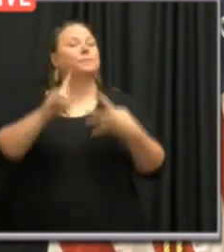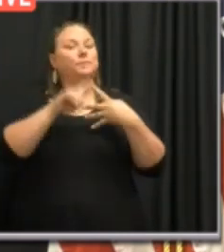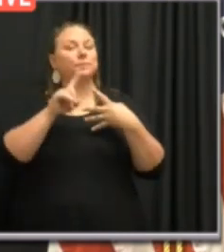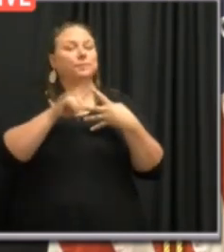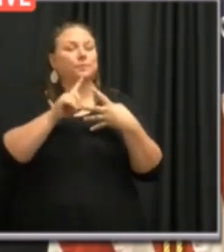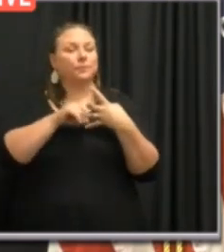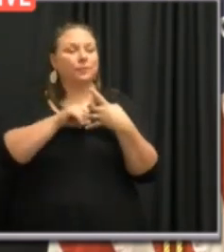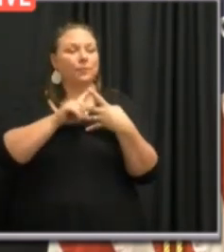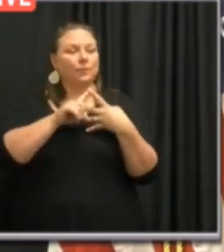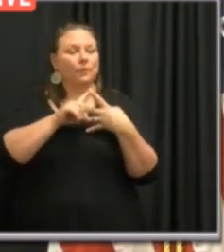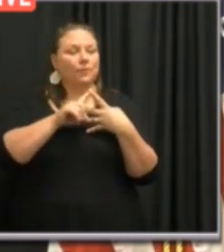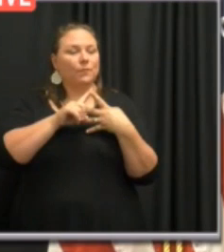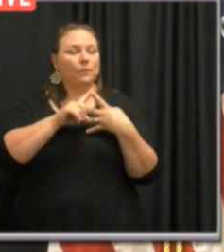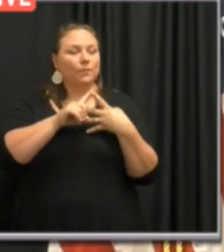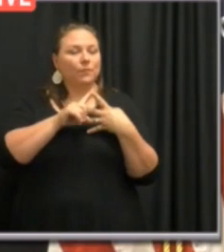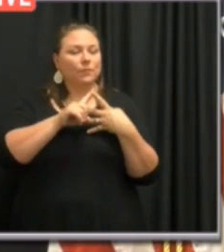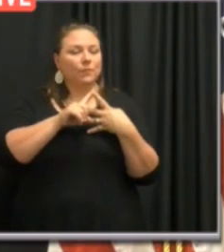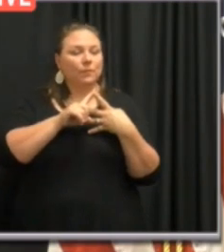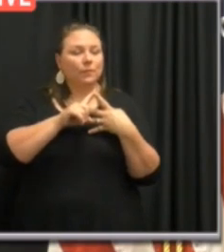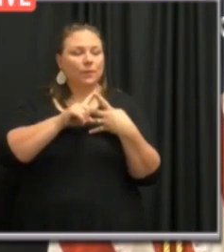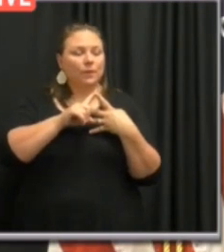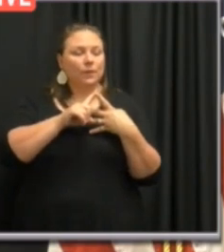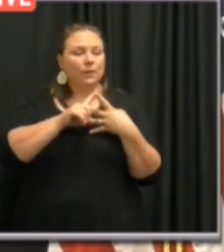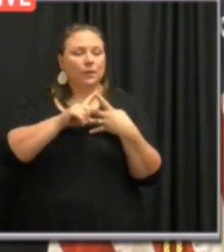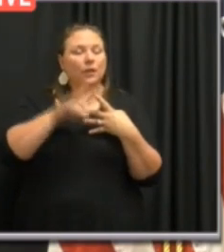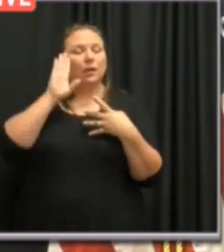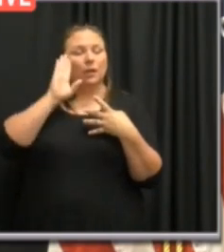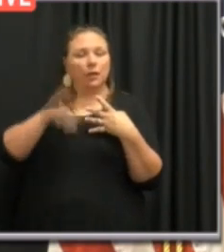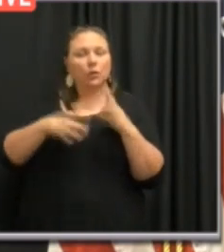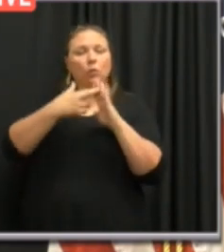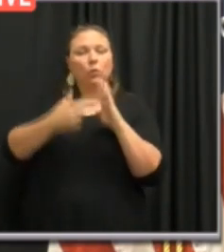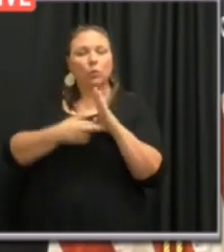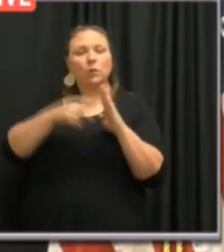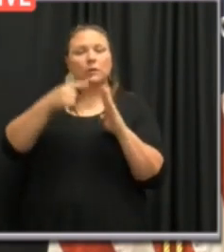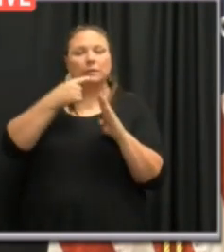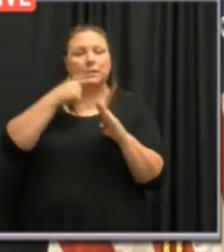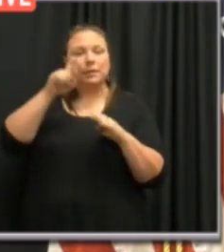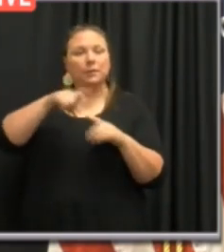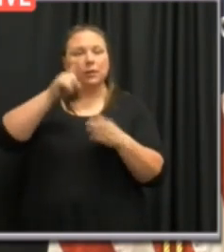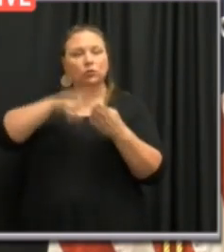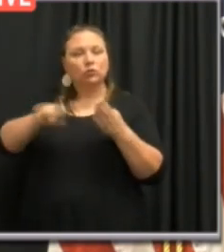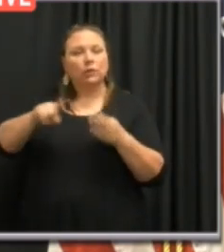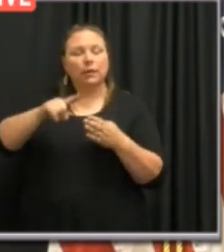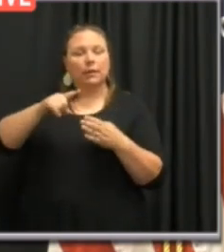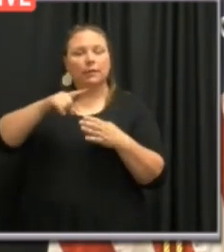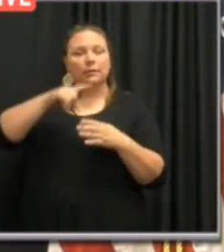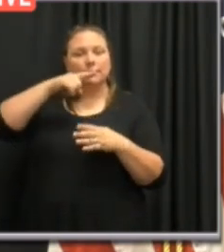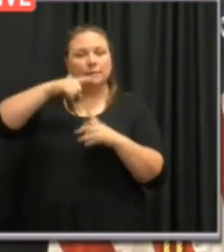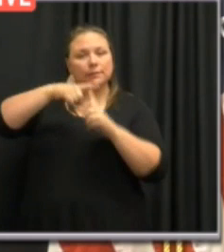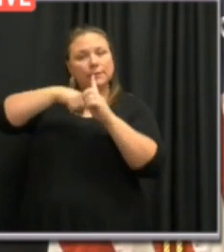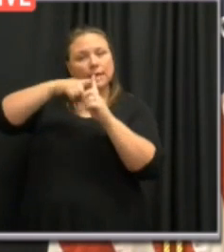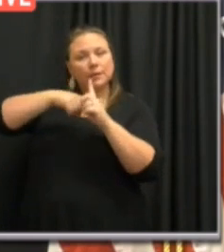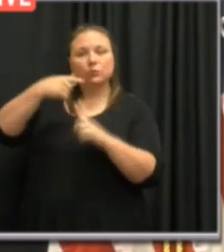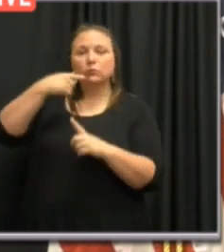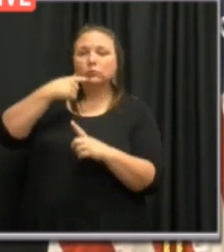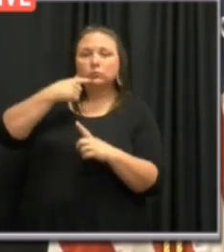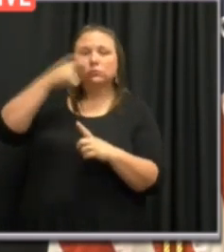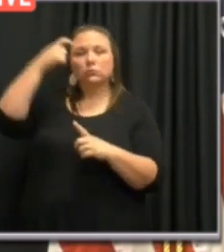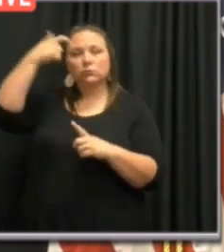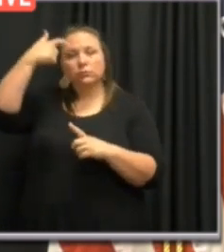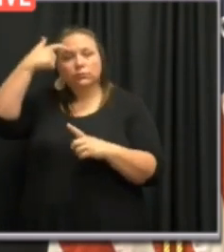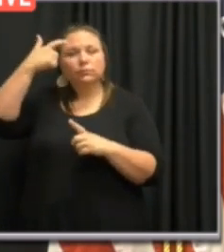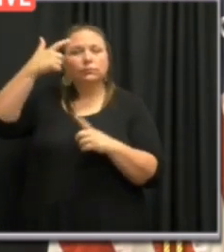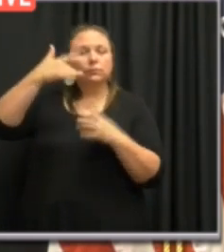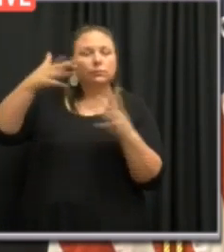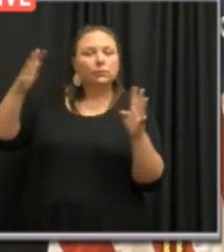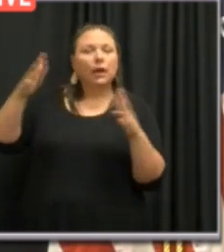all, and I know the guidelines refer to taking temperatures of employees. Have you set up a good